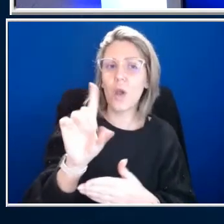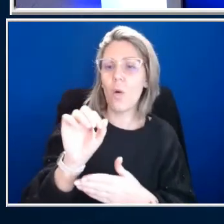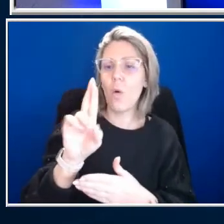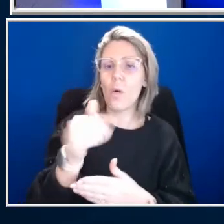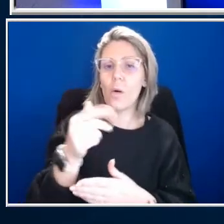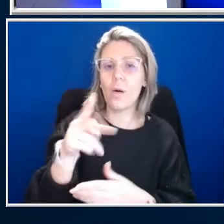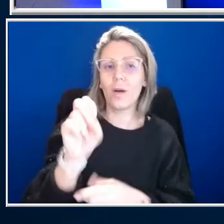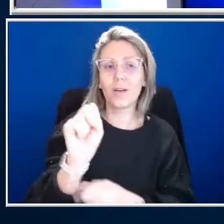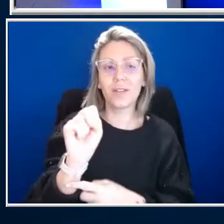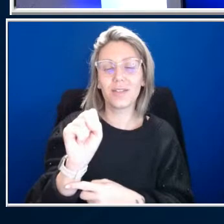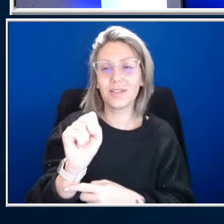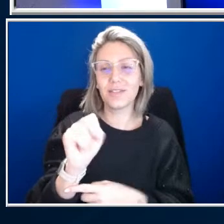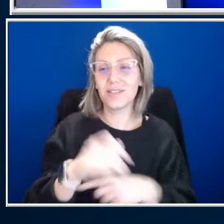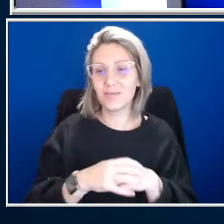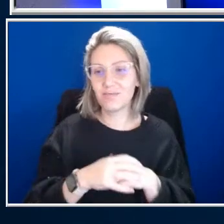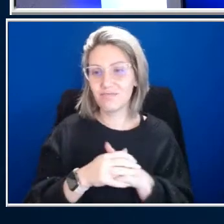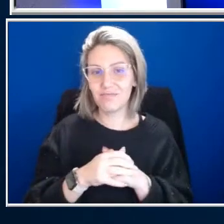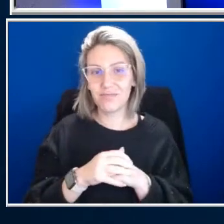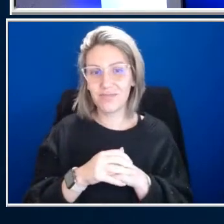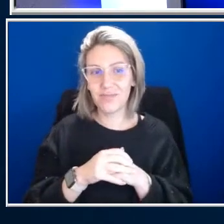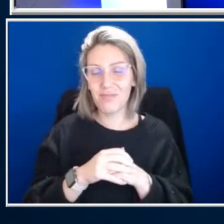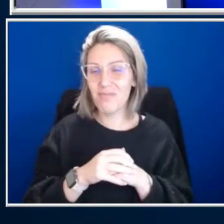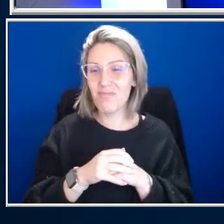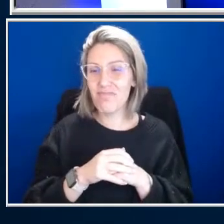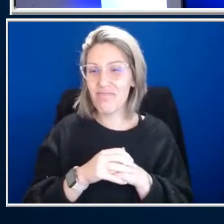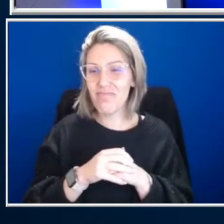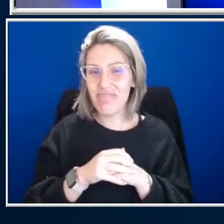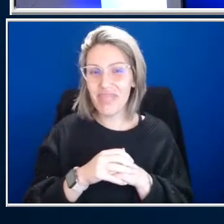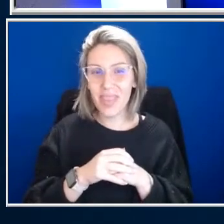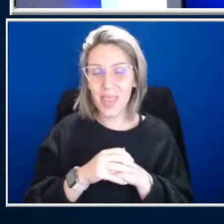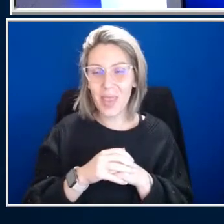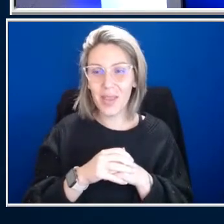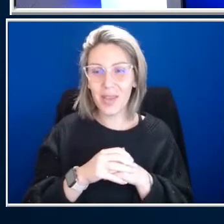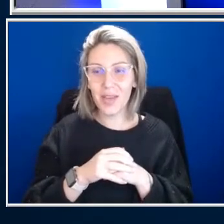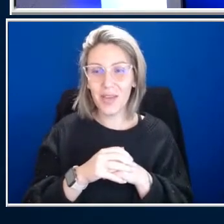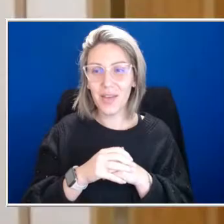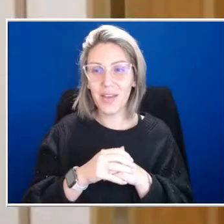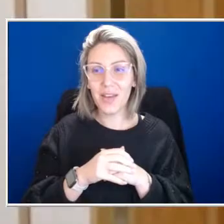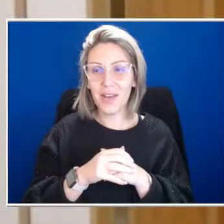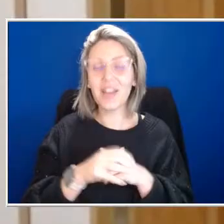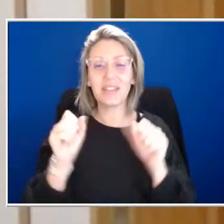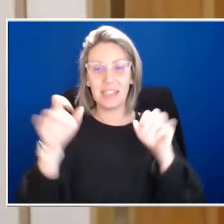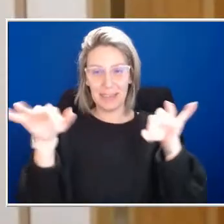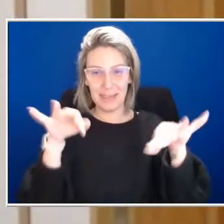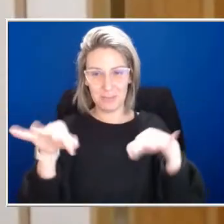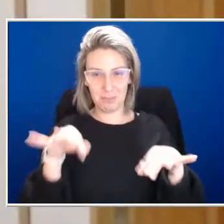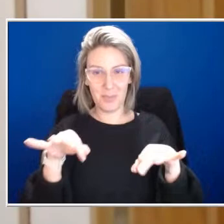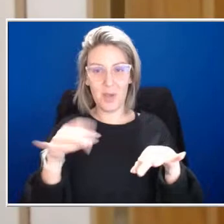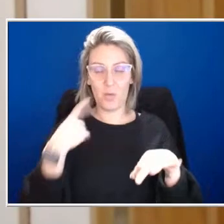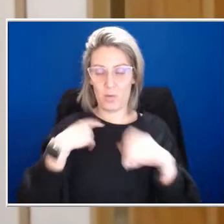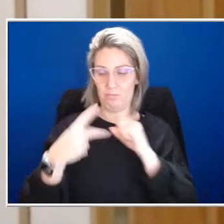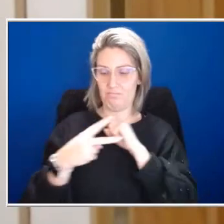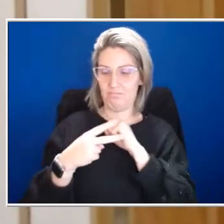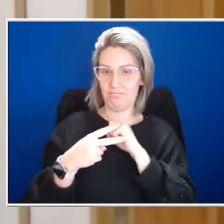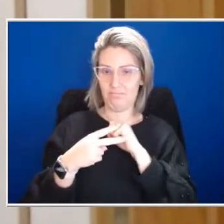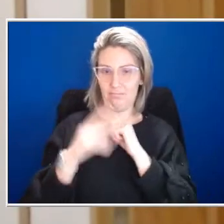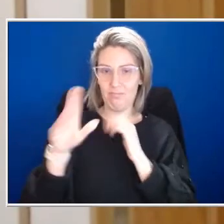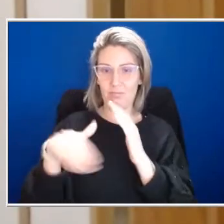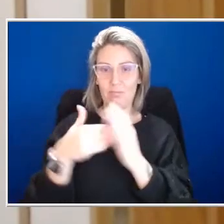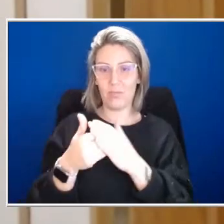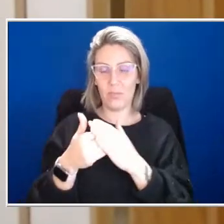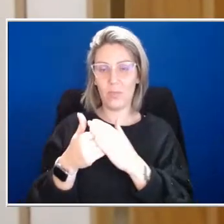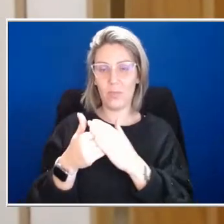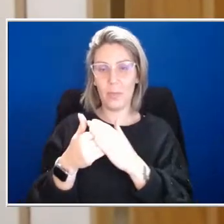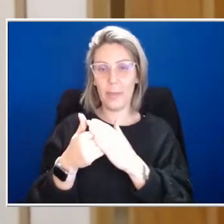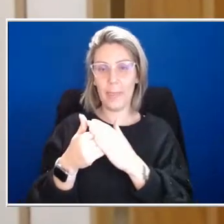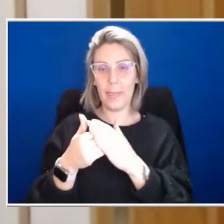Zubair, you want to take that one since Yeah, you as have. Dr. Vidic explained, so we do store all, we call them